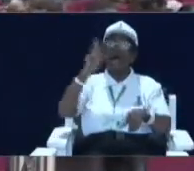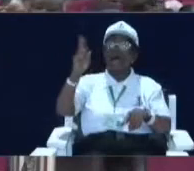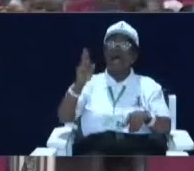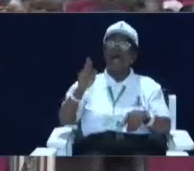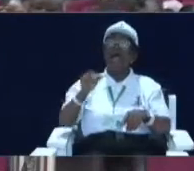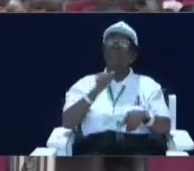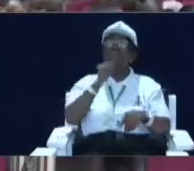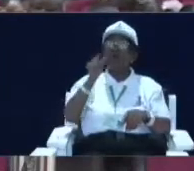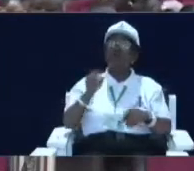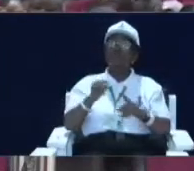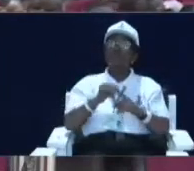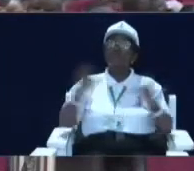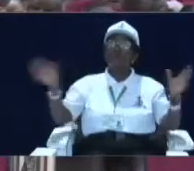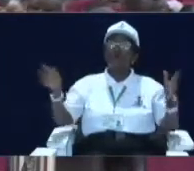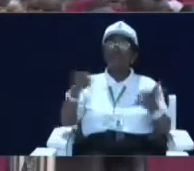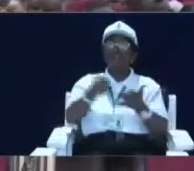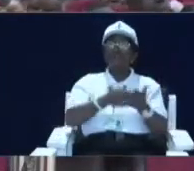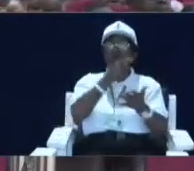tonight.